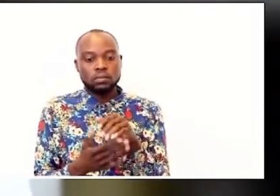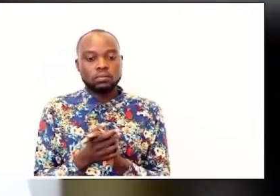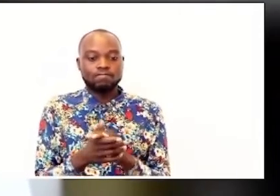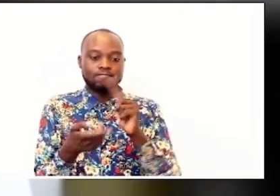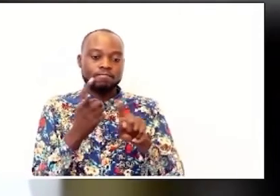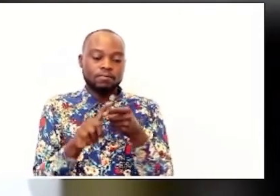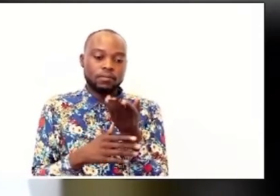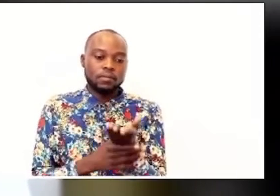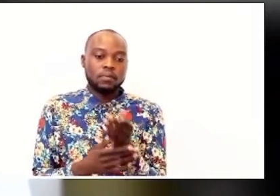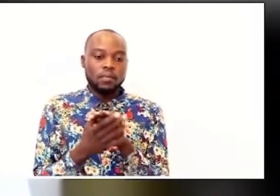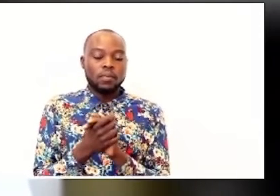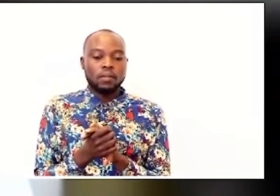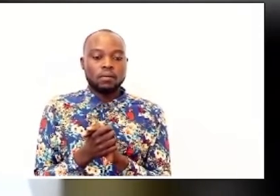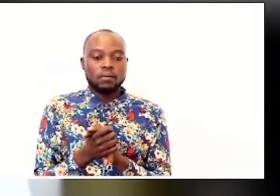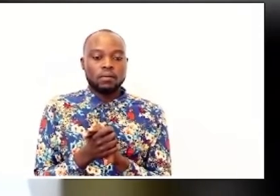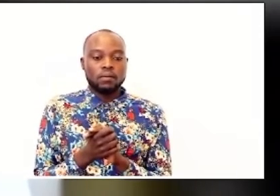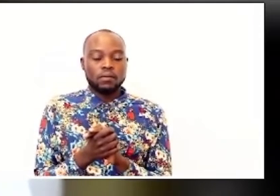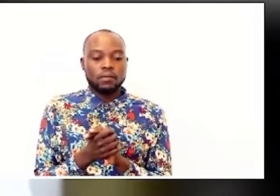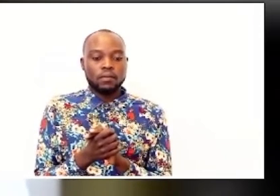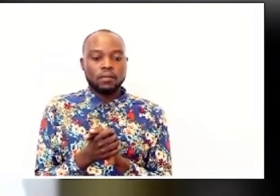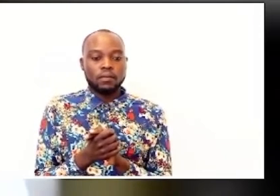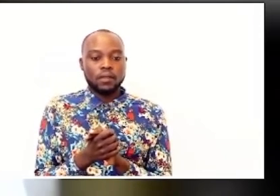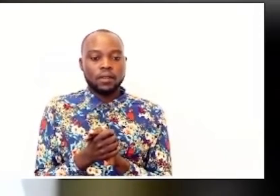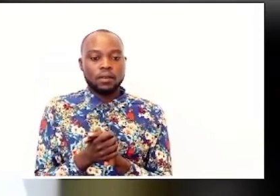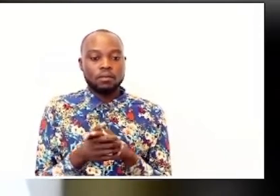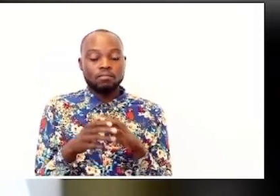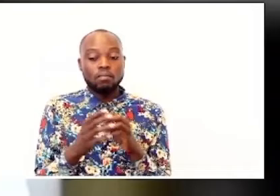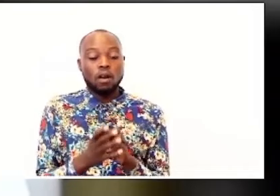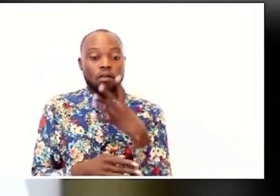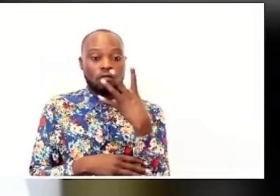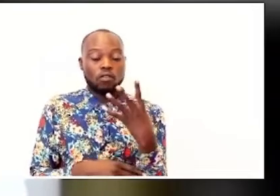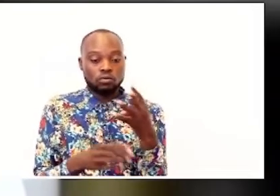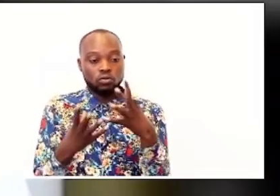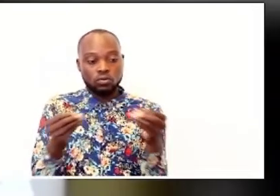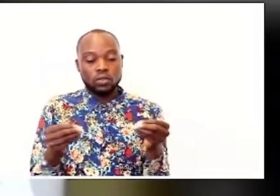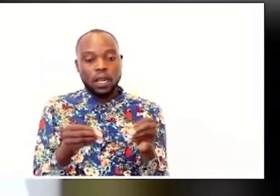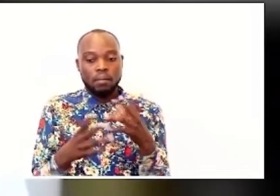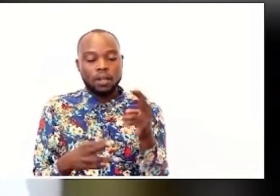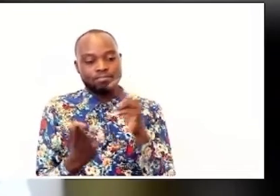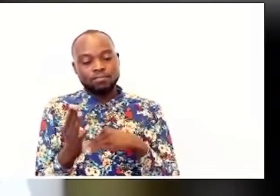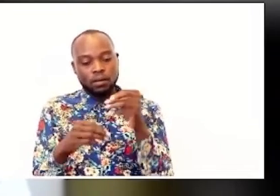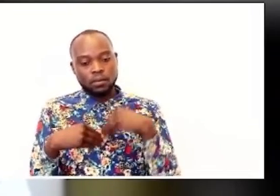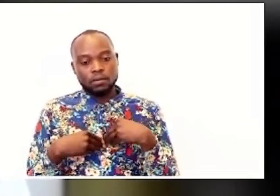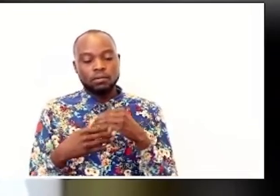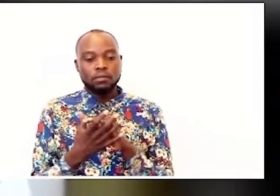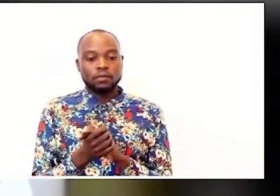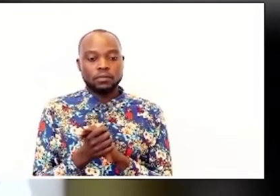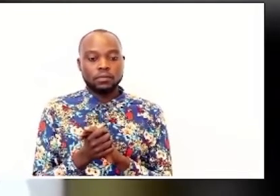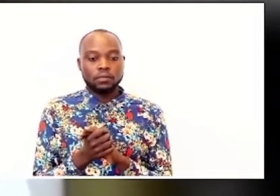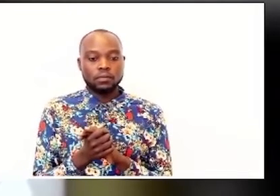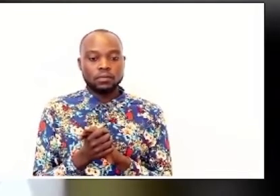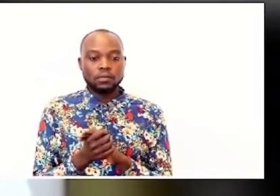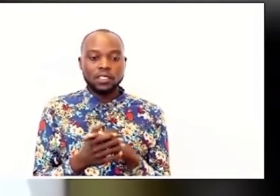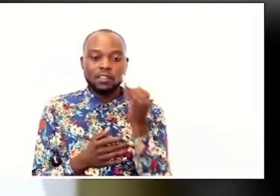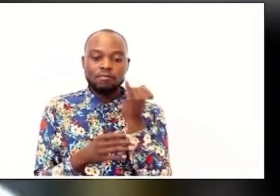colleagues, the structural traps that we face, the false solutions that have been sold to us. If I give